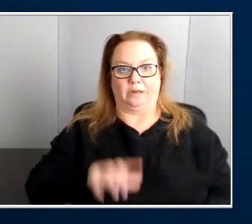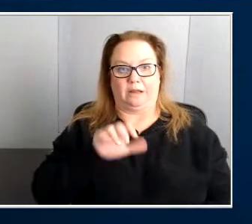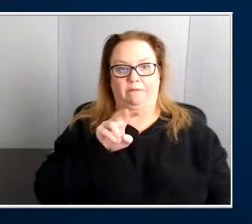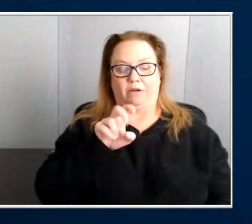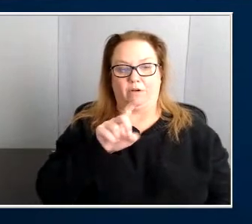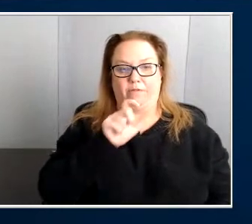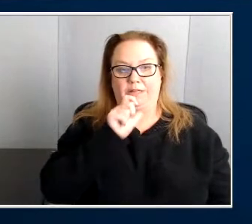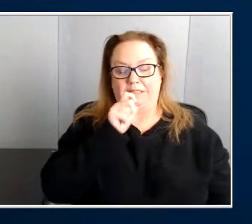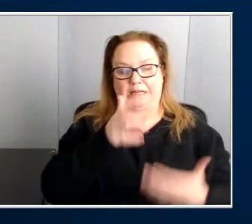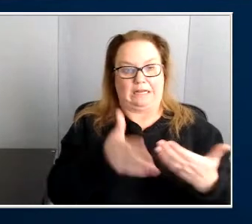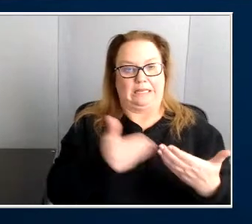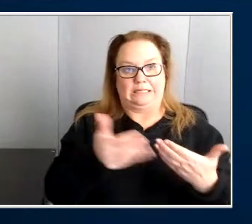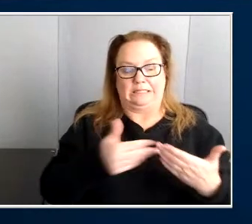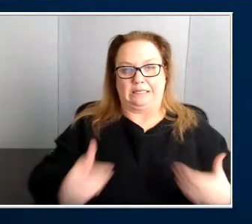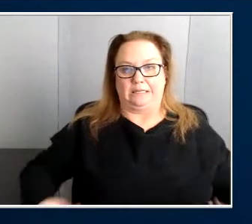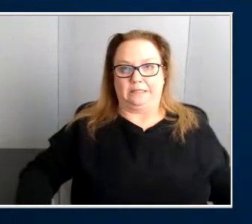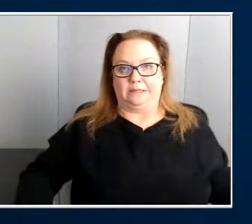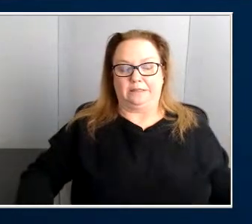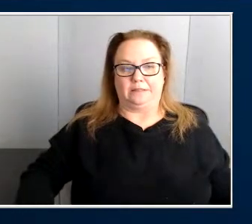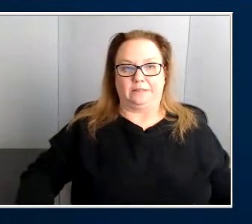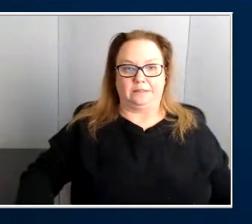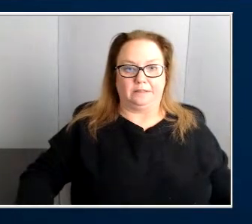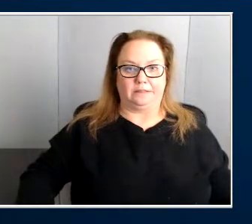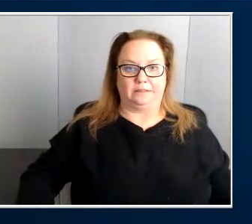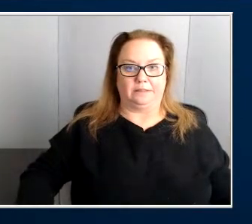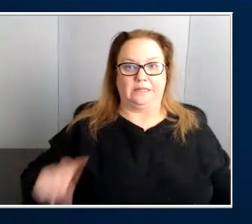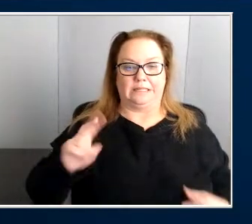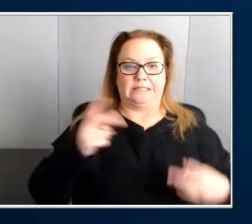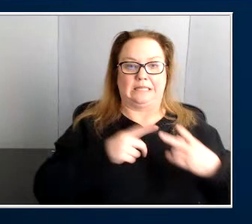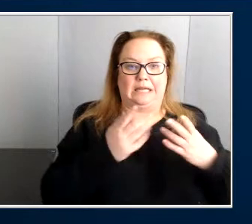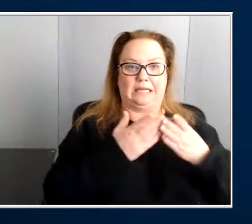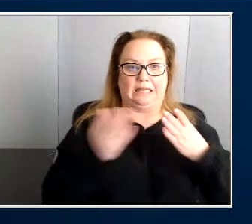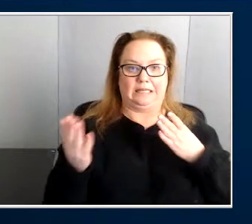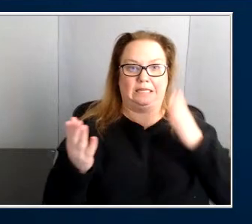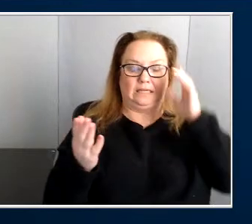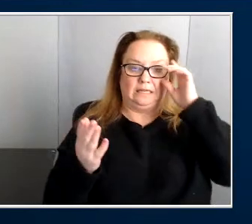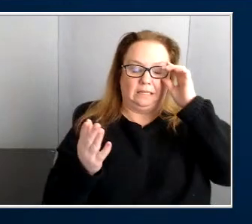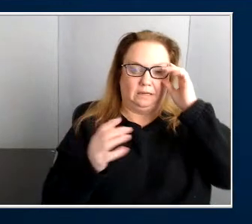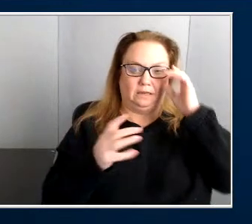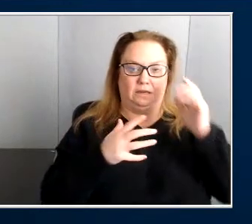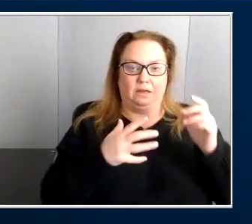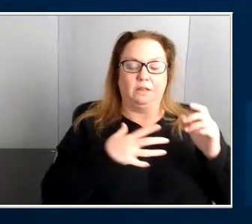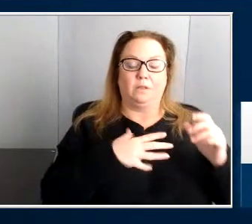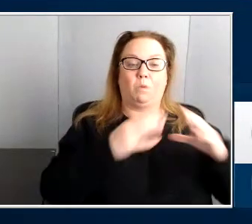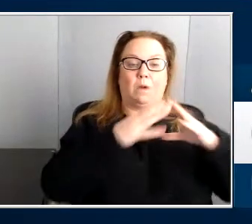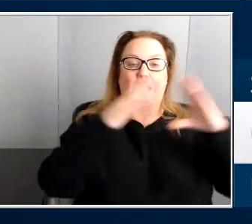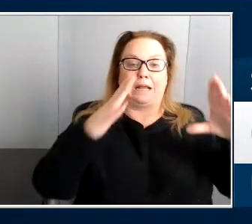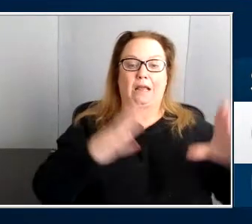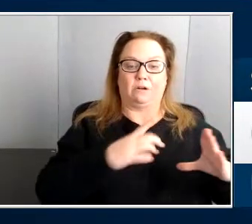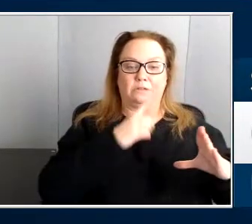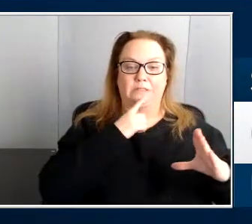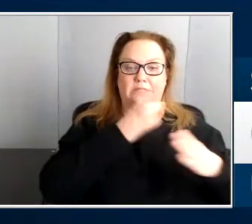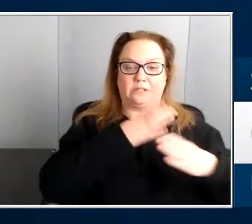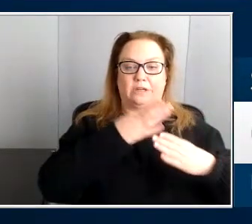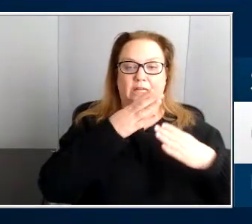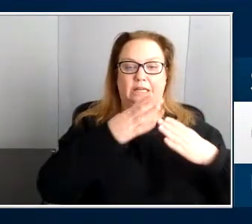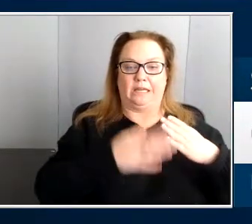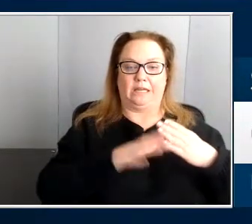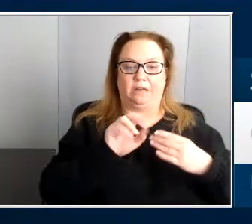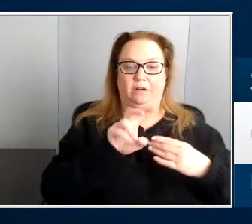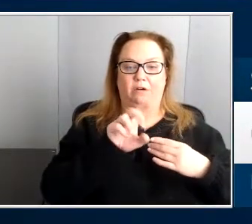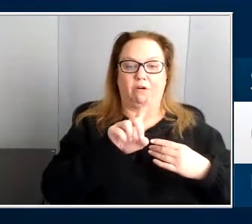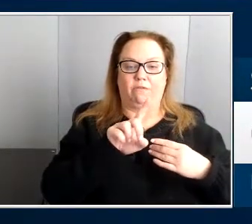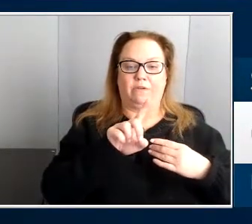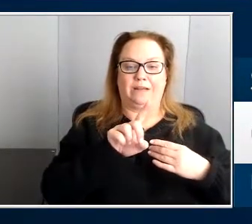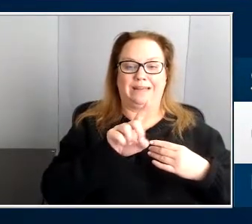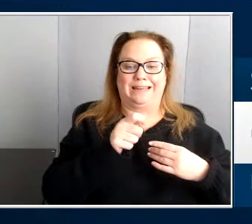in the park. The second thing is that the White House has said it's going to end the COVID-19 emergency declaration